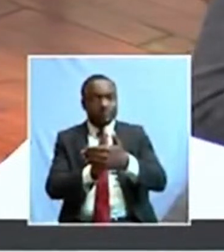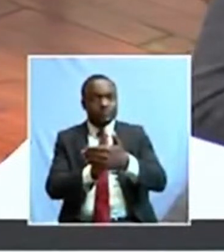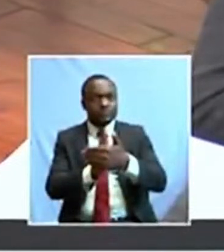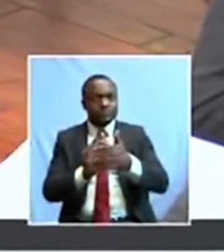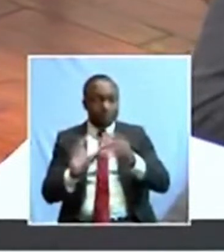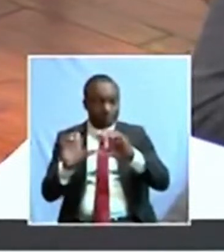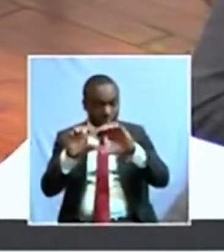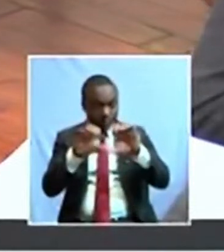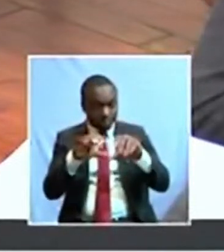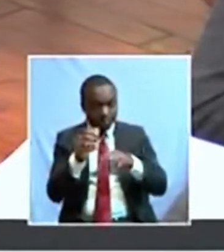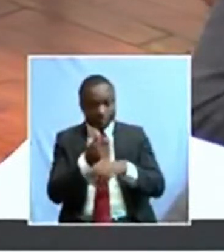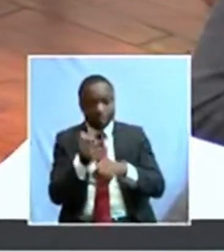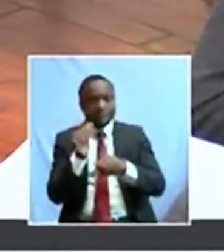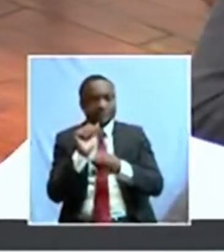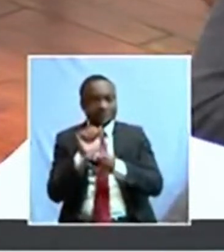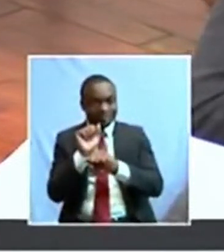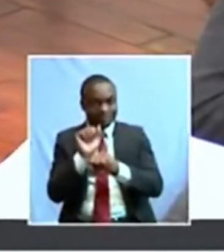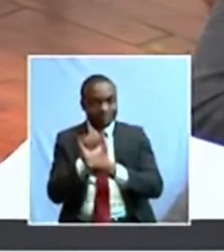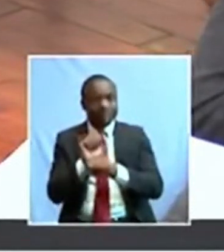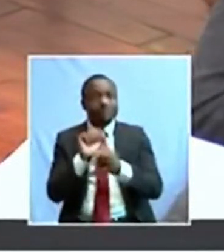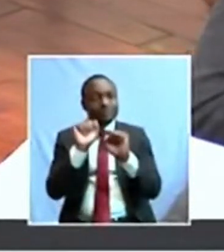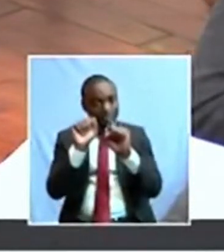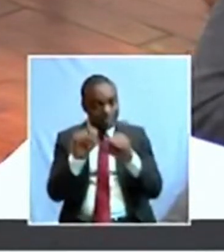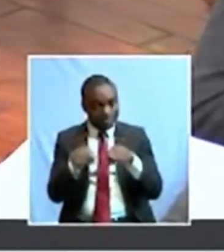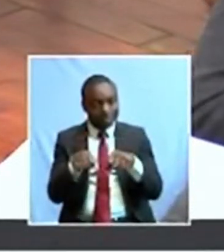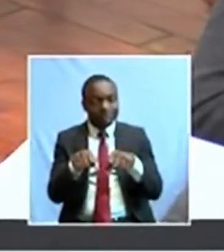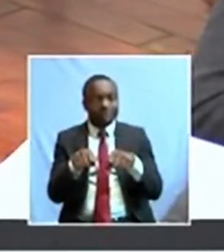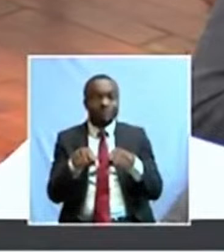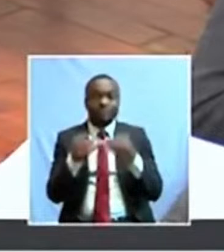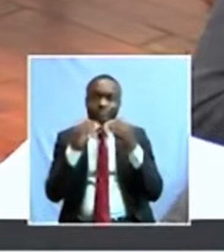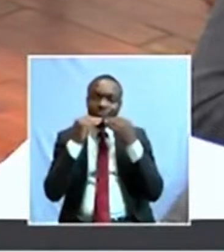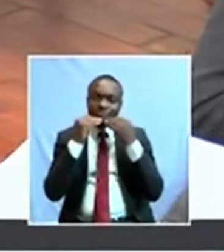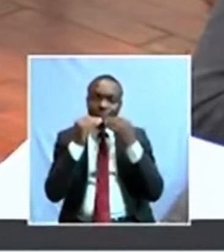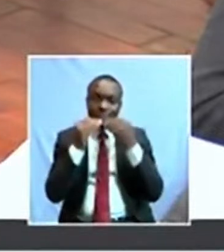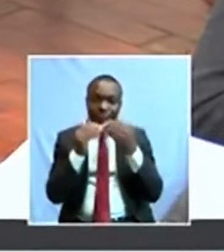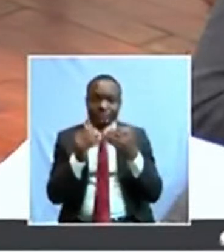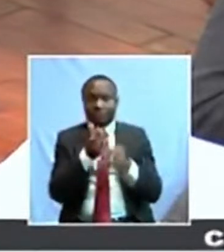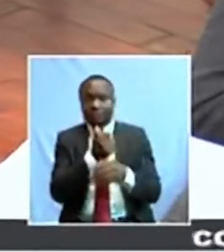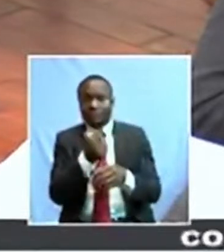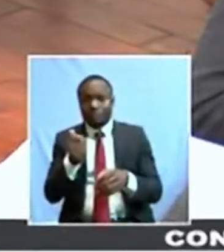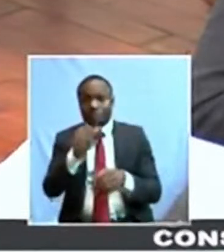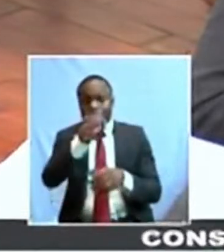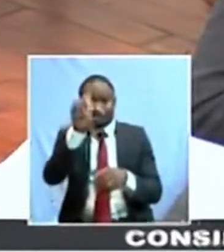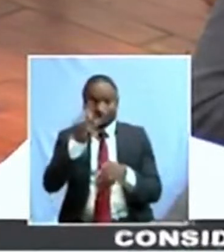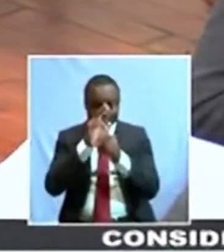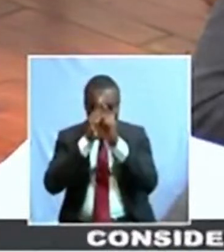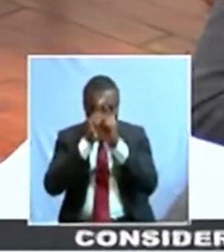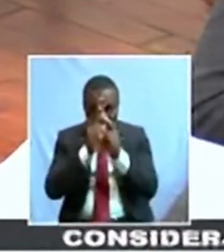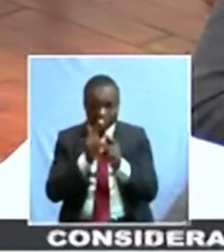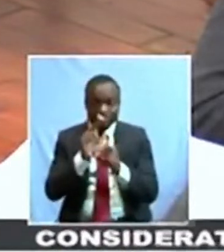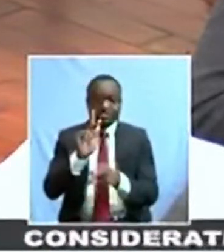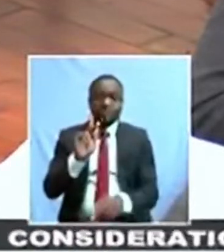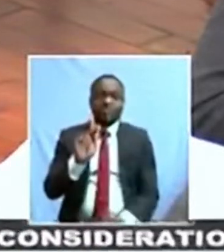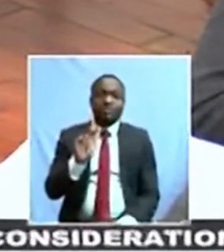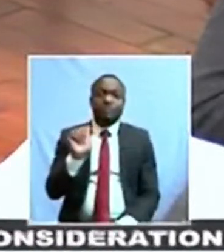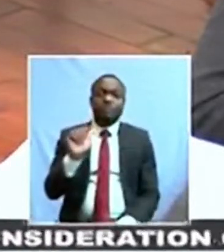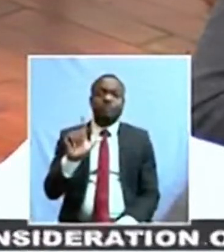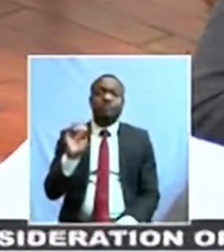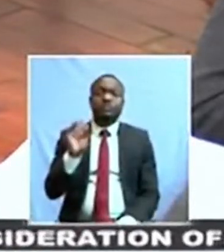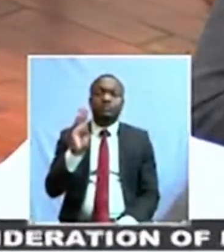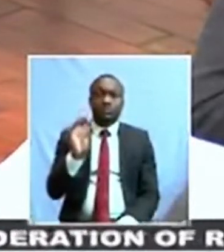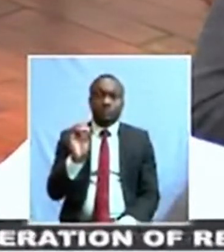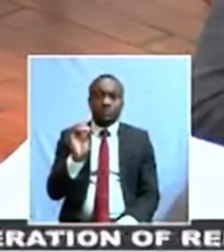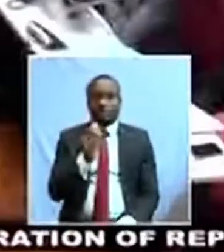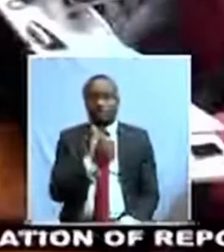do otherwise, we really appreciate, Chair. Another question, Honorable Kalobo. We move to